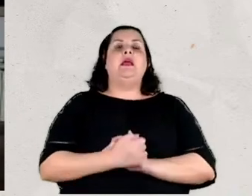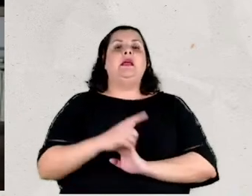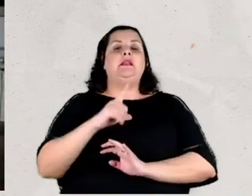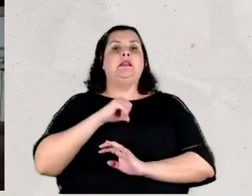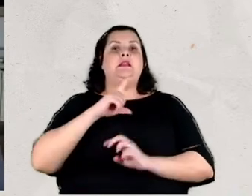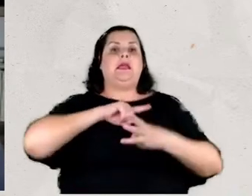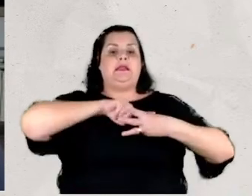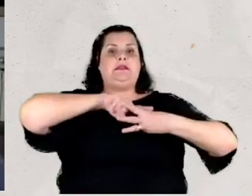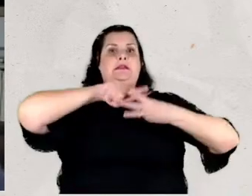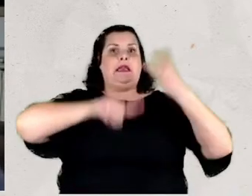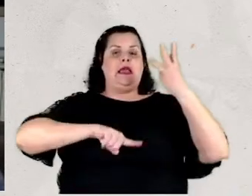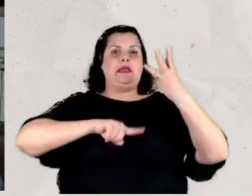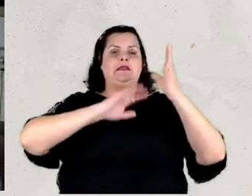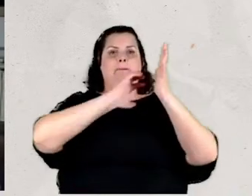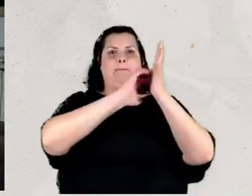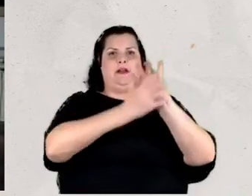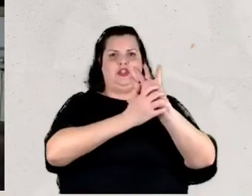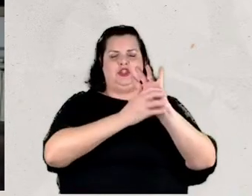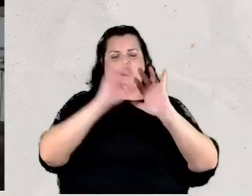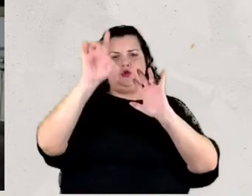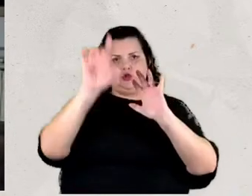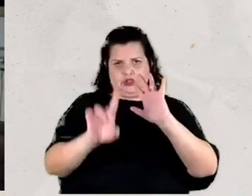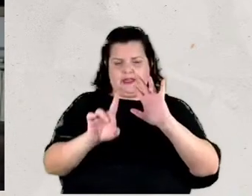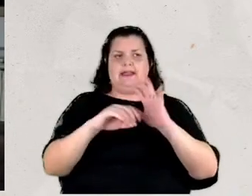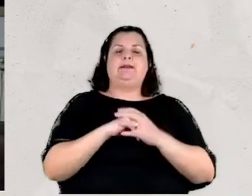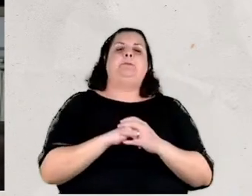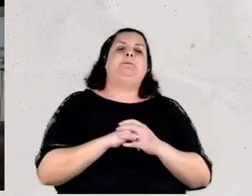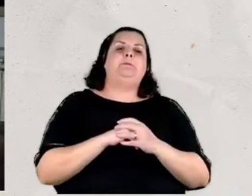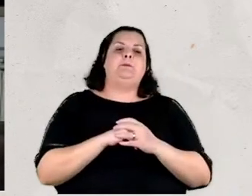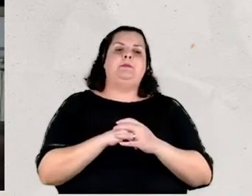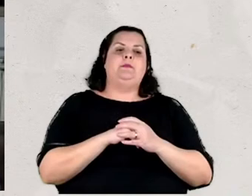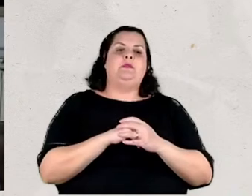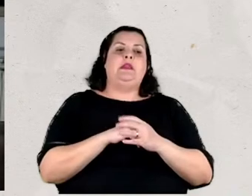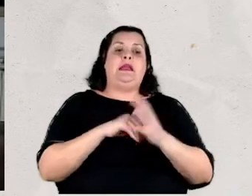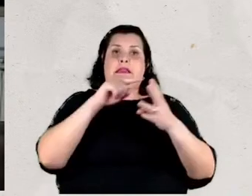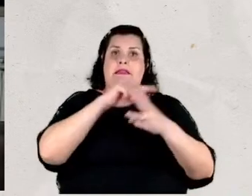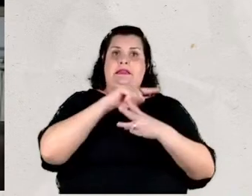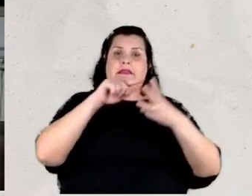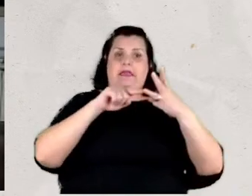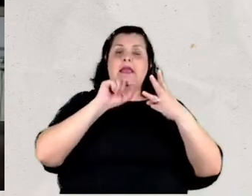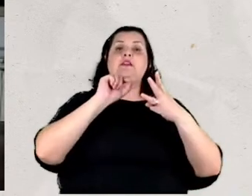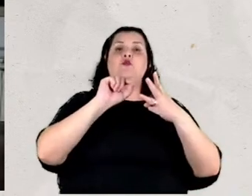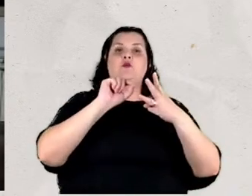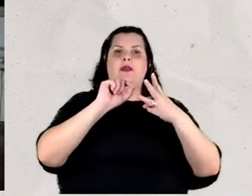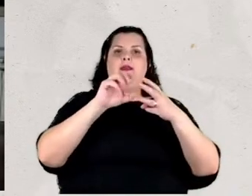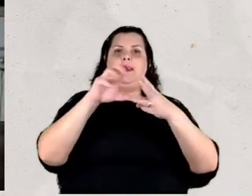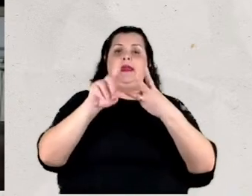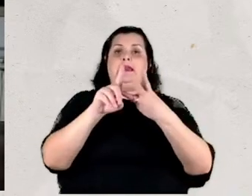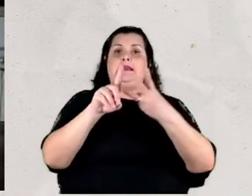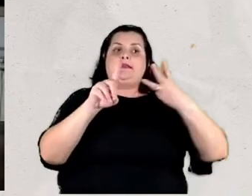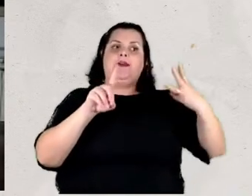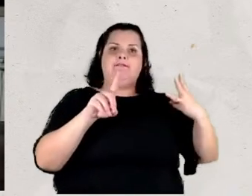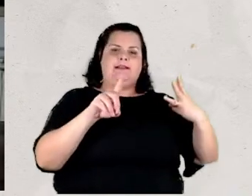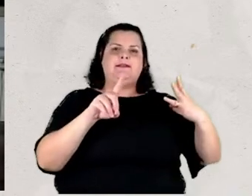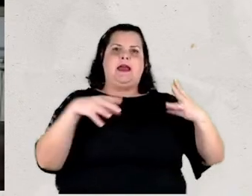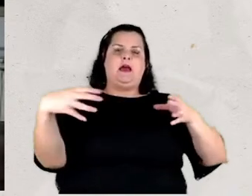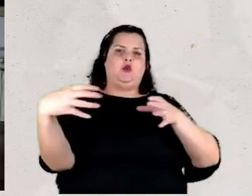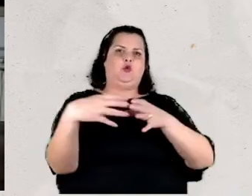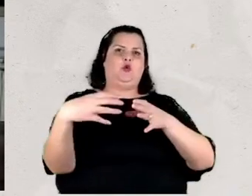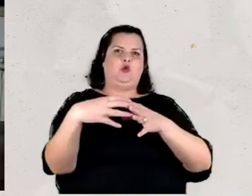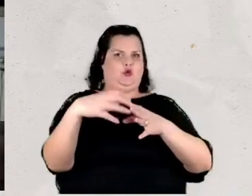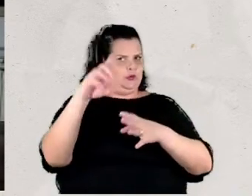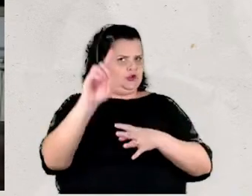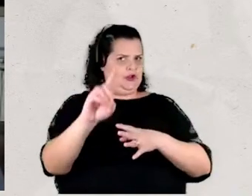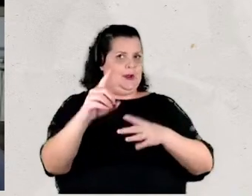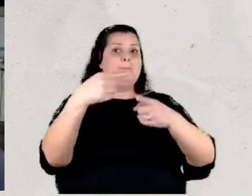the right-wing coalition because of they wouldn't sit with Netanyahu. As soon as Netanyahu is gone,